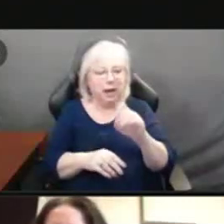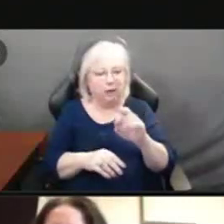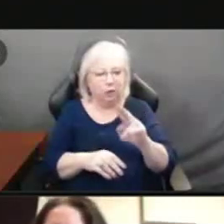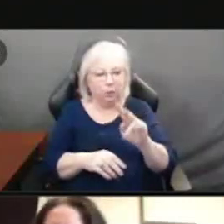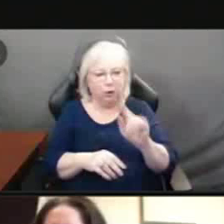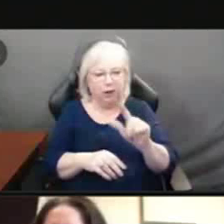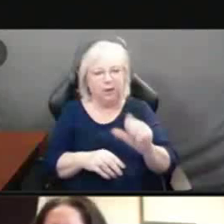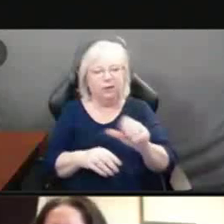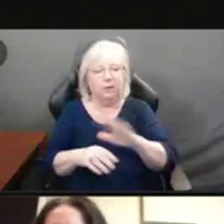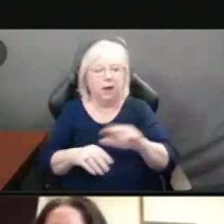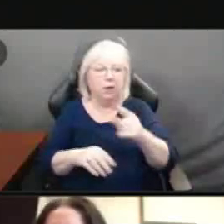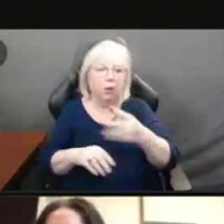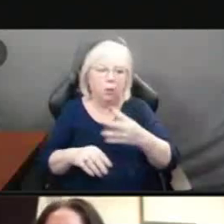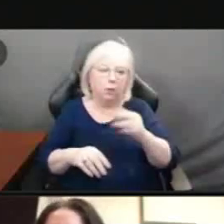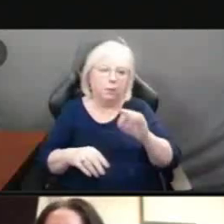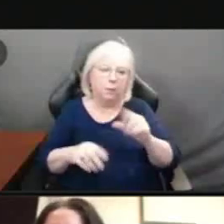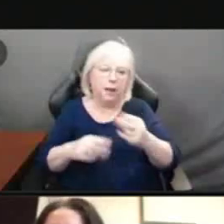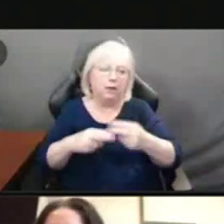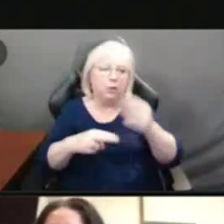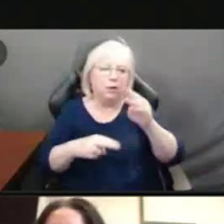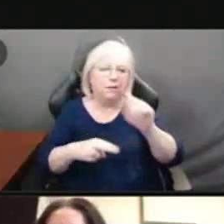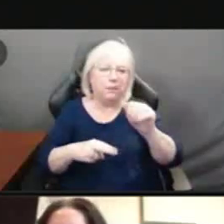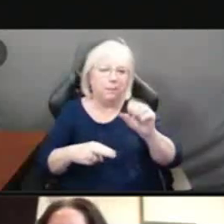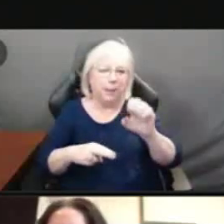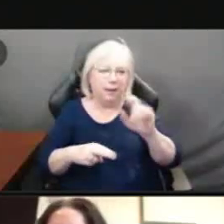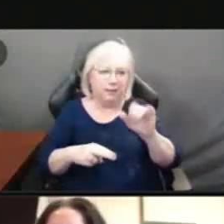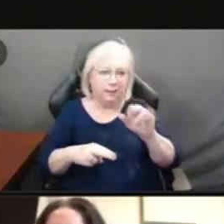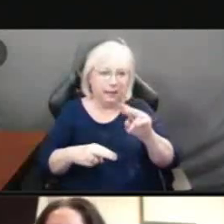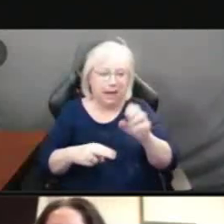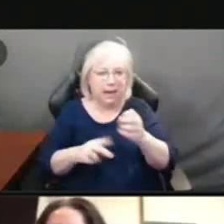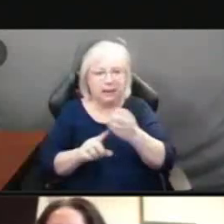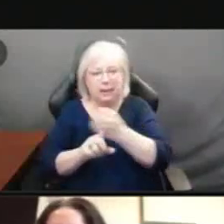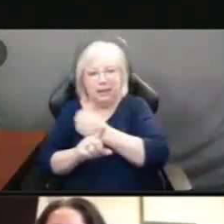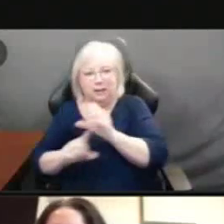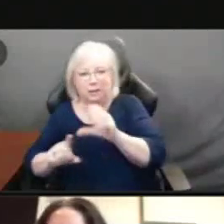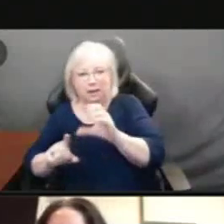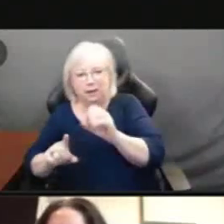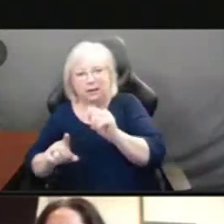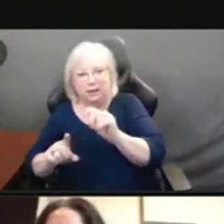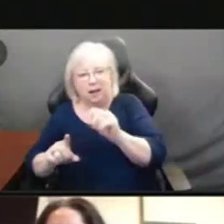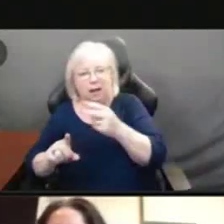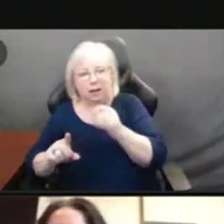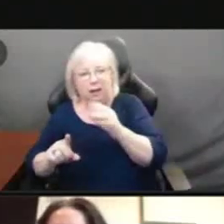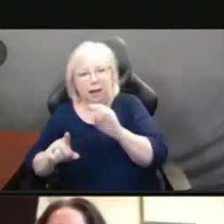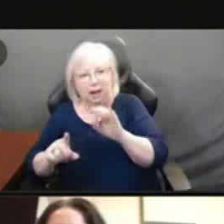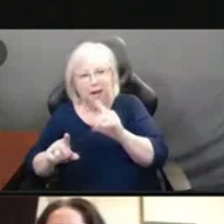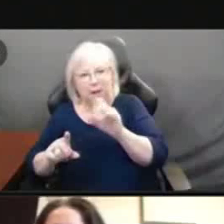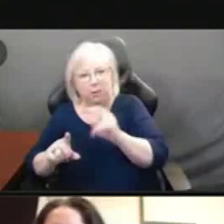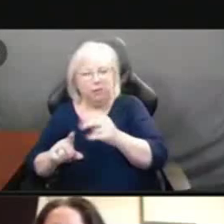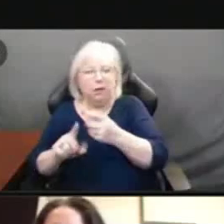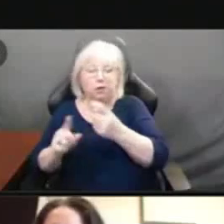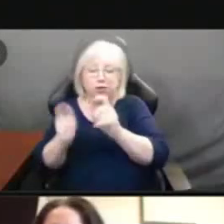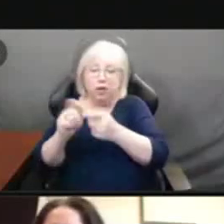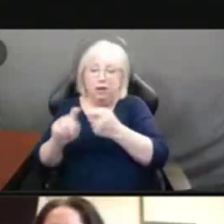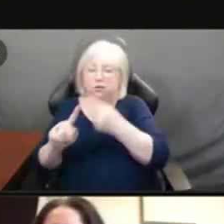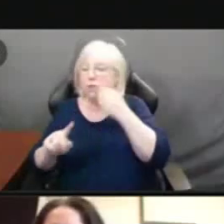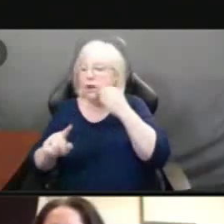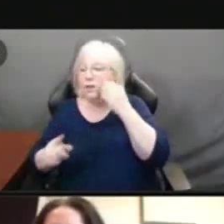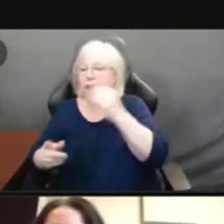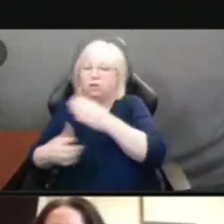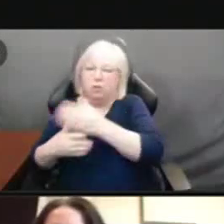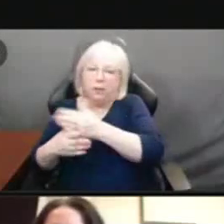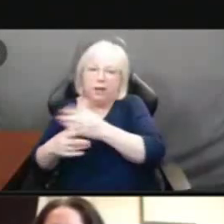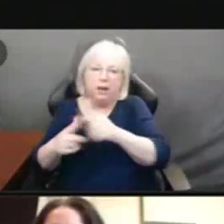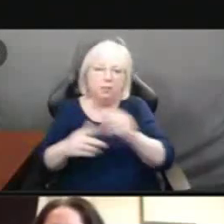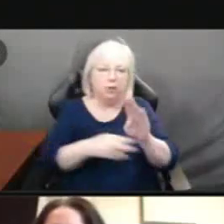District, approximately a quarter mile north of Baseline Road on the east side of Scott Hamilton Drive in the city of Little Rock, Arkansas, from residential medium to commercial.